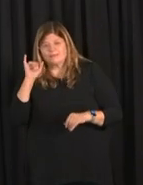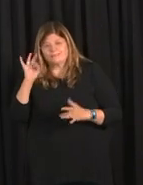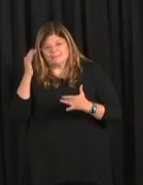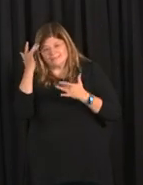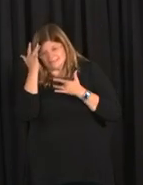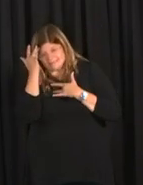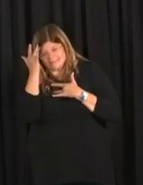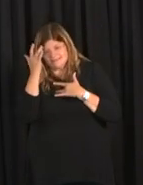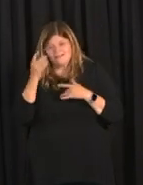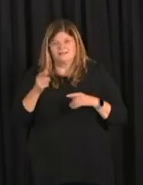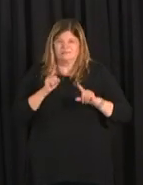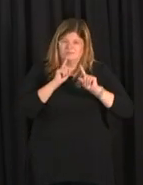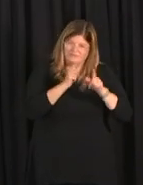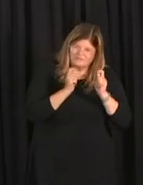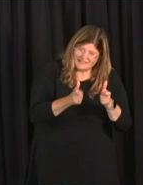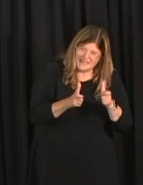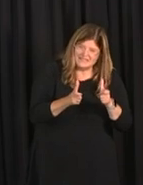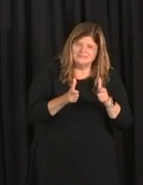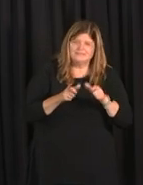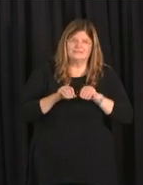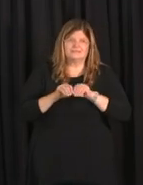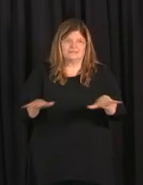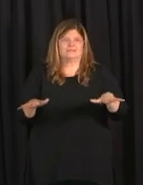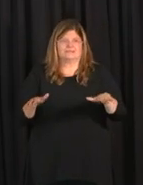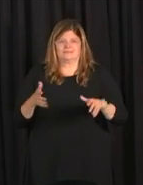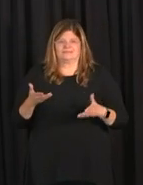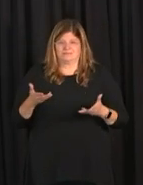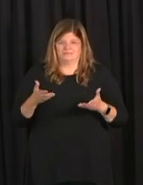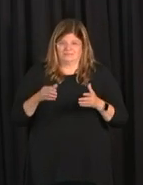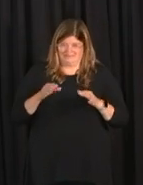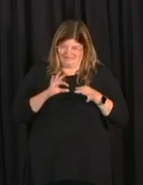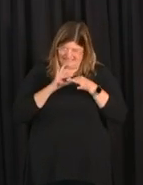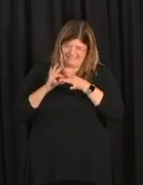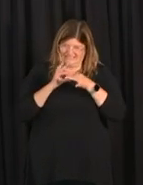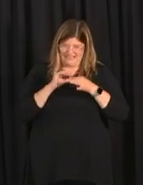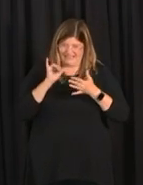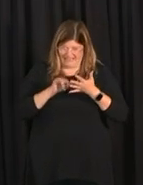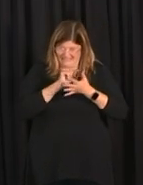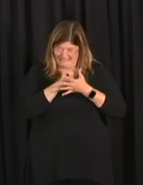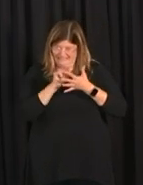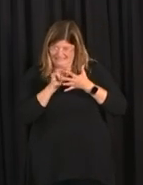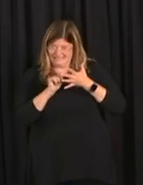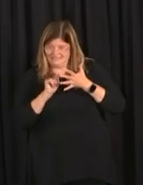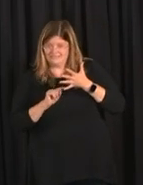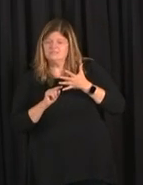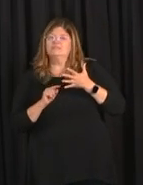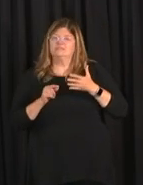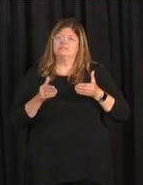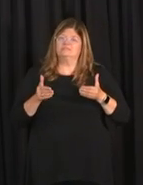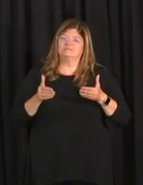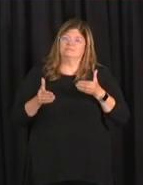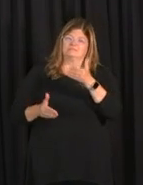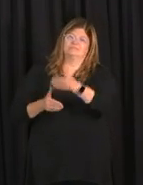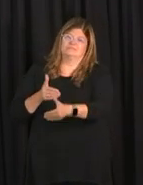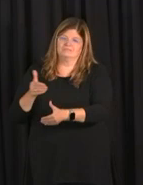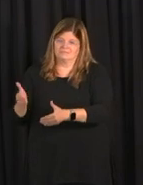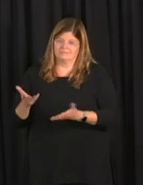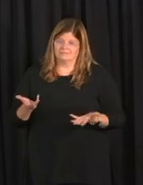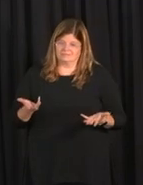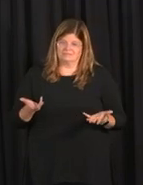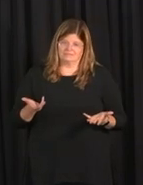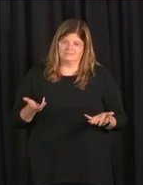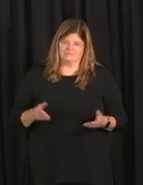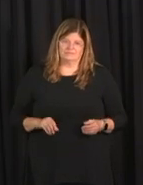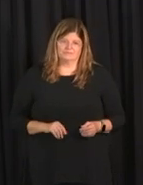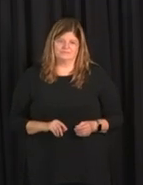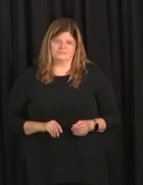and responding very quickly to outbreaks that happen in clusters, congregate settings, wherever they may